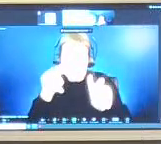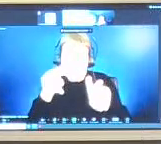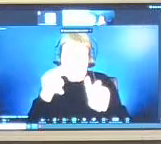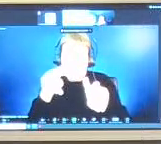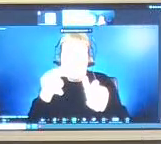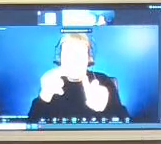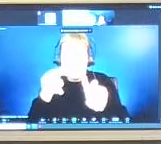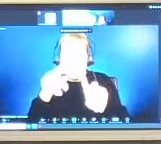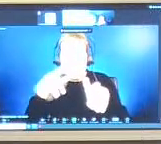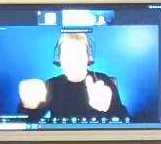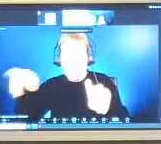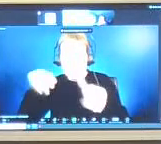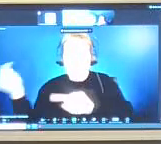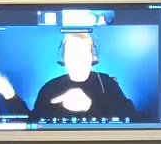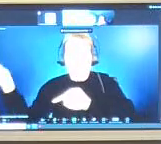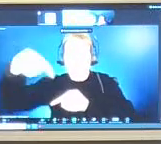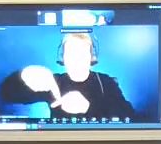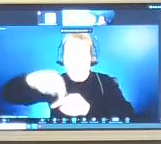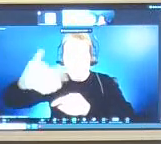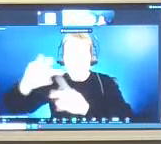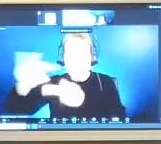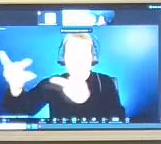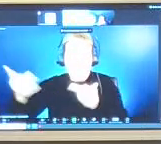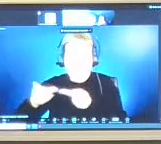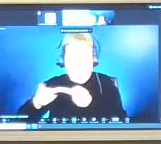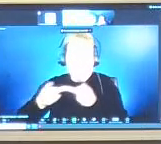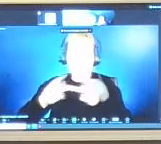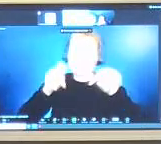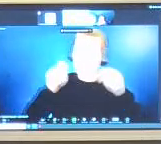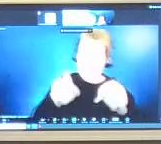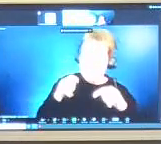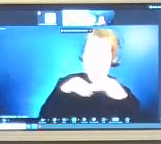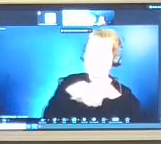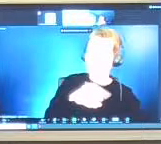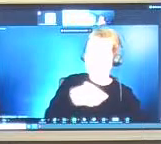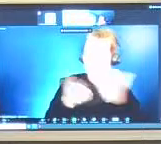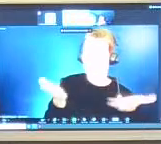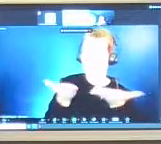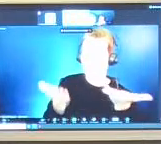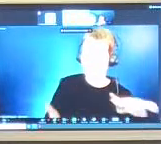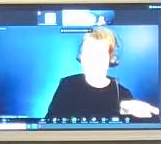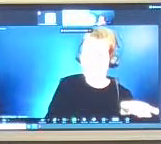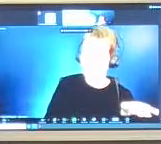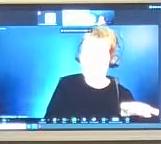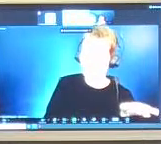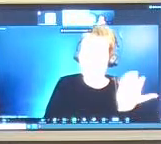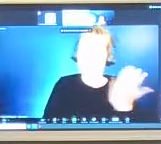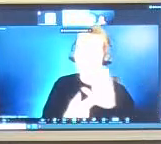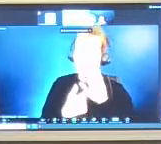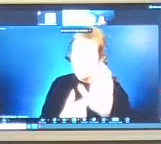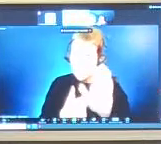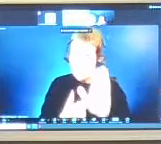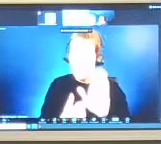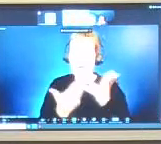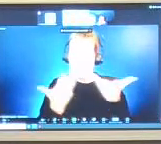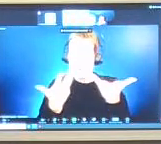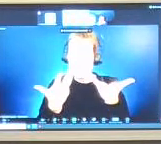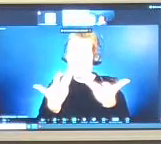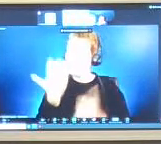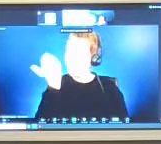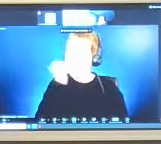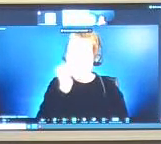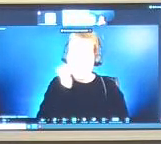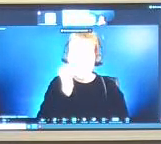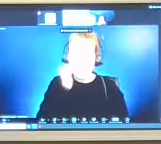speak with them as well to just show the day-to-day life of someone living with a disability,